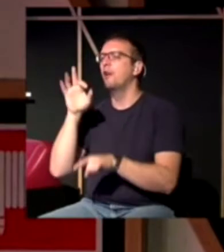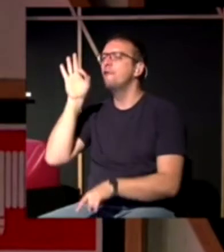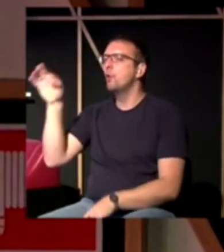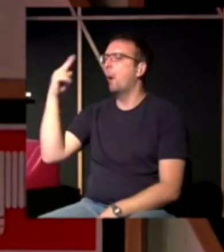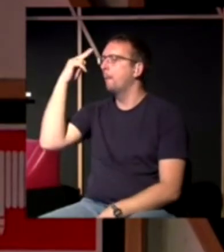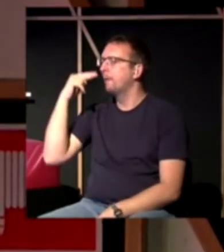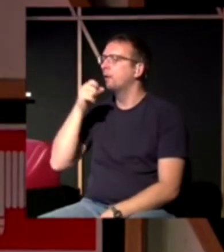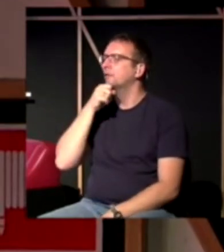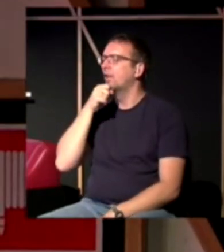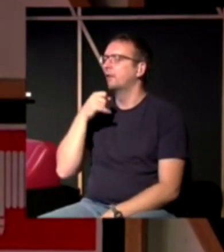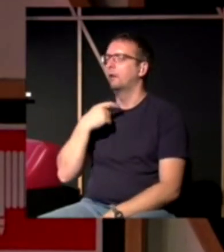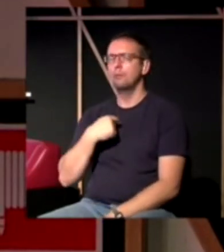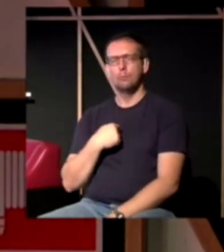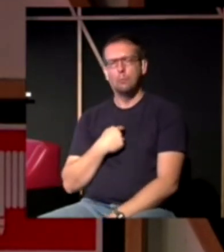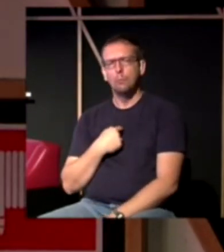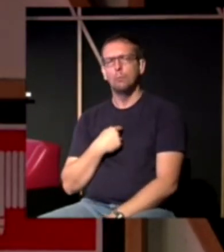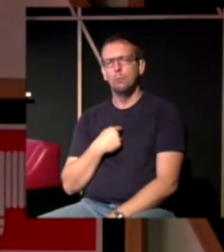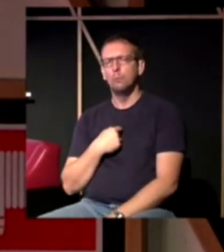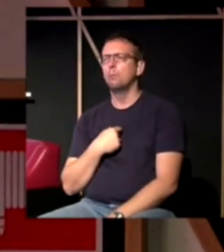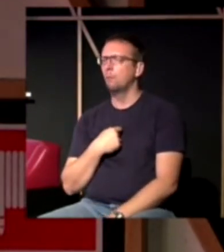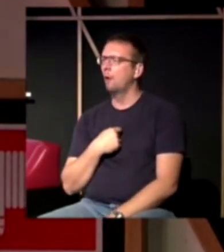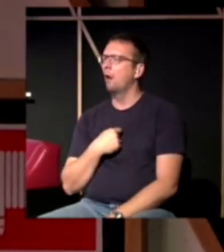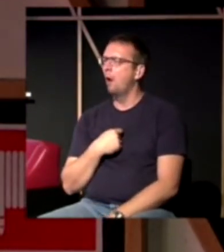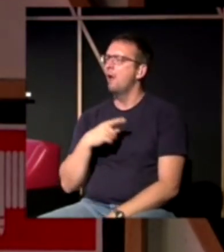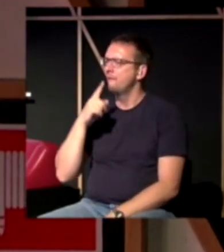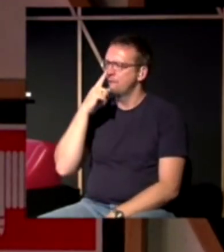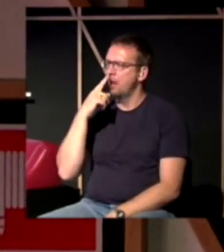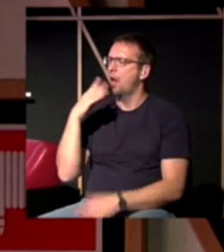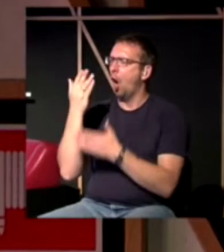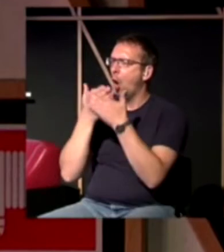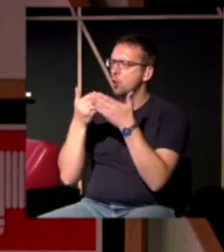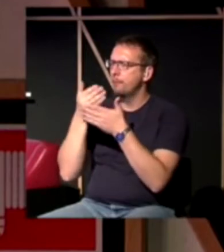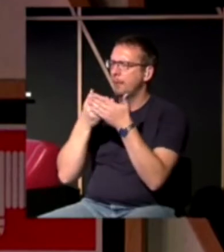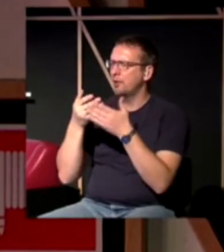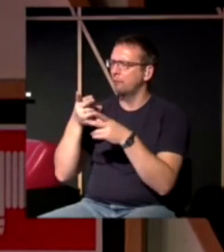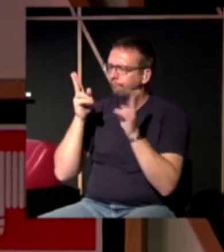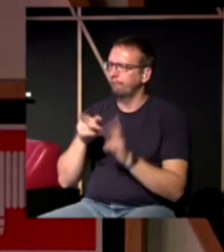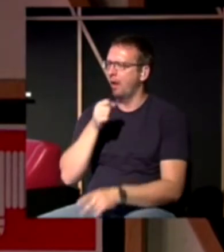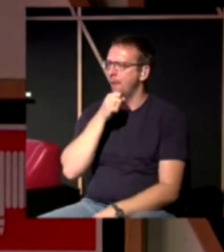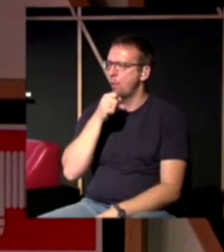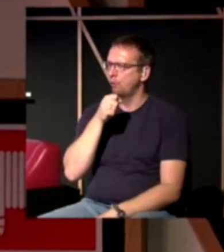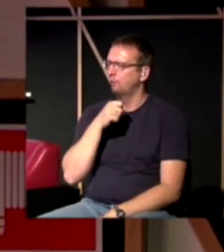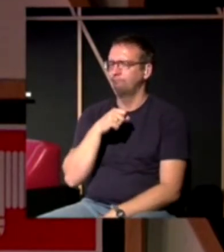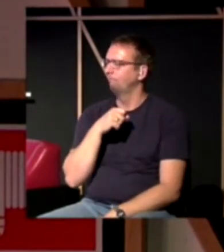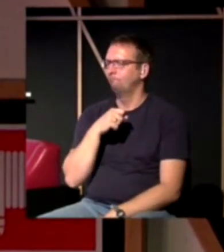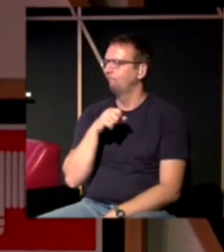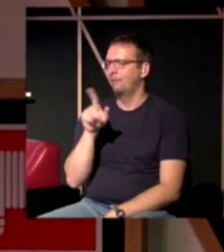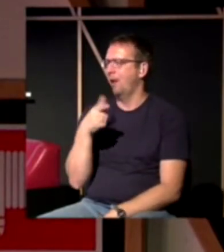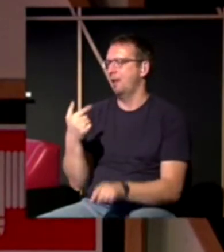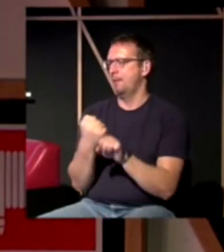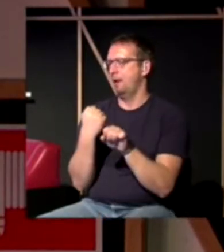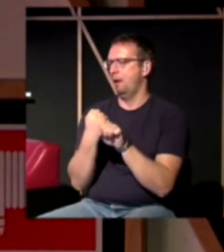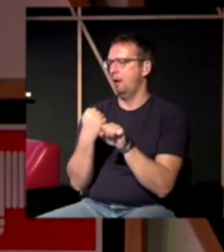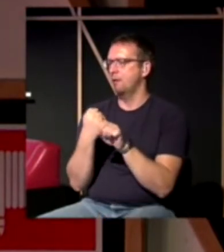Estonia. We had an actor who sort of liked football. And I picked him because he was very good at audio